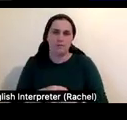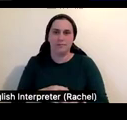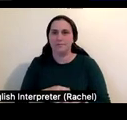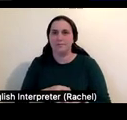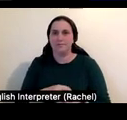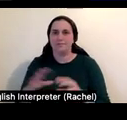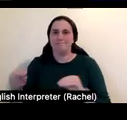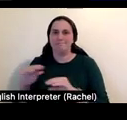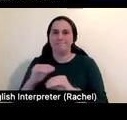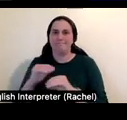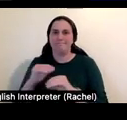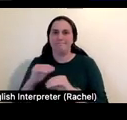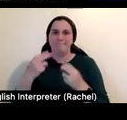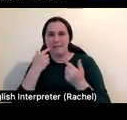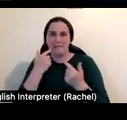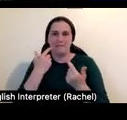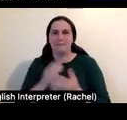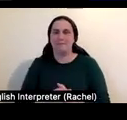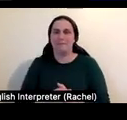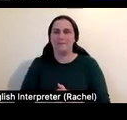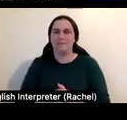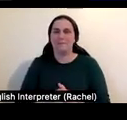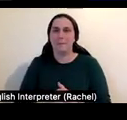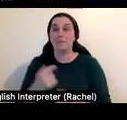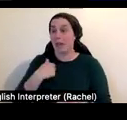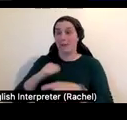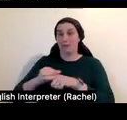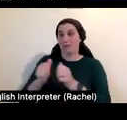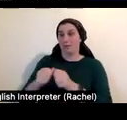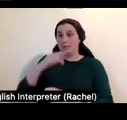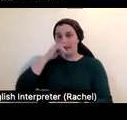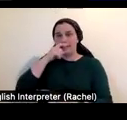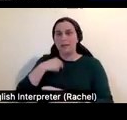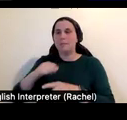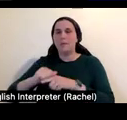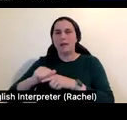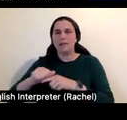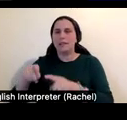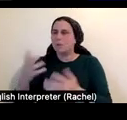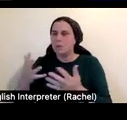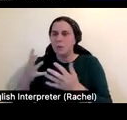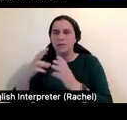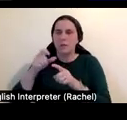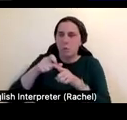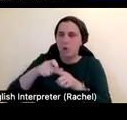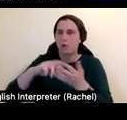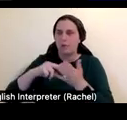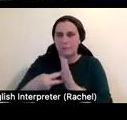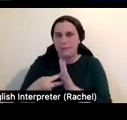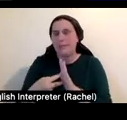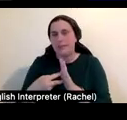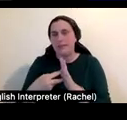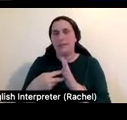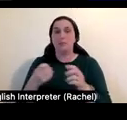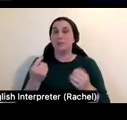When I practiced with my husband, it's like, okay, so what am I missing? Well, the bad words. So like, that is something we want to work out with tonight, like we